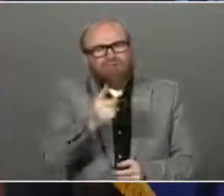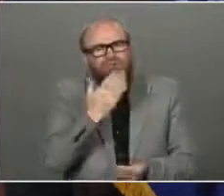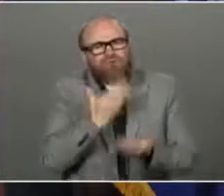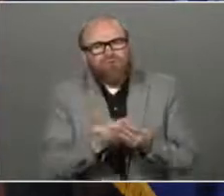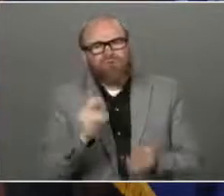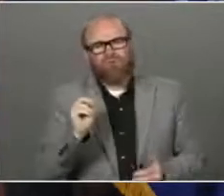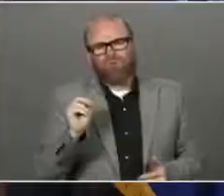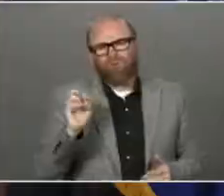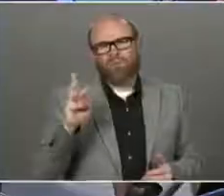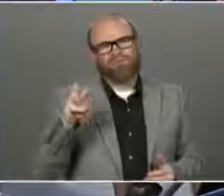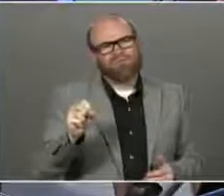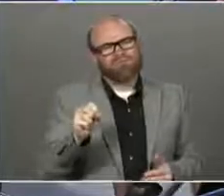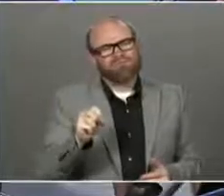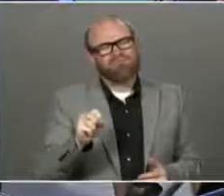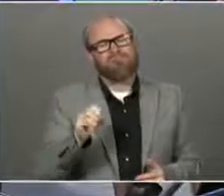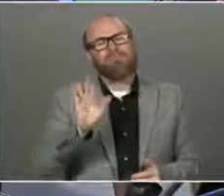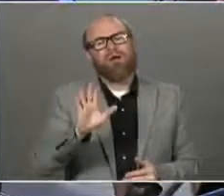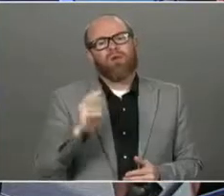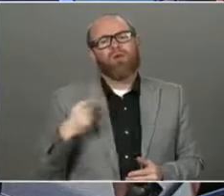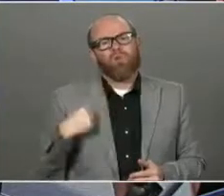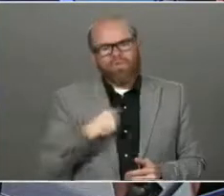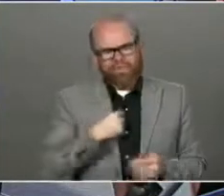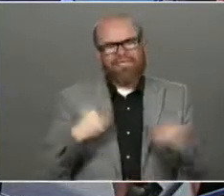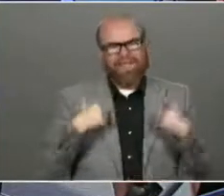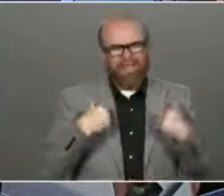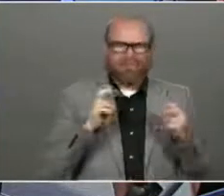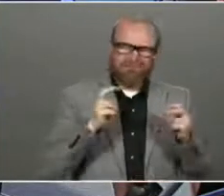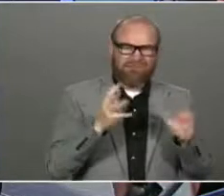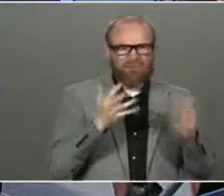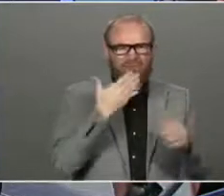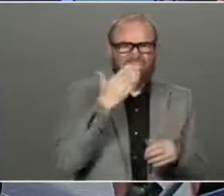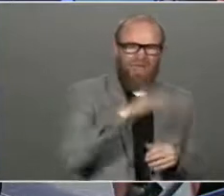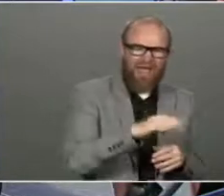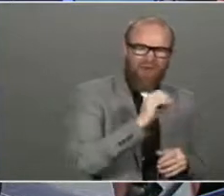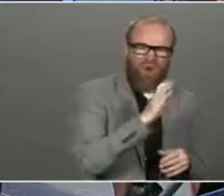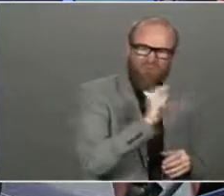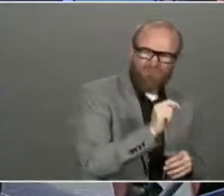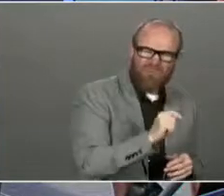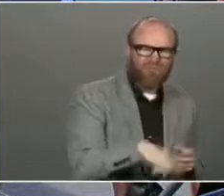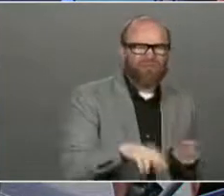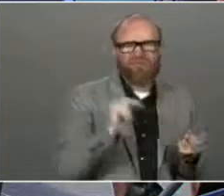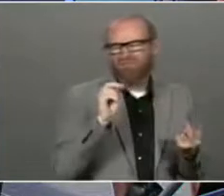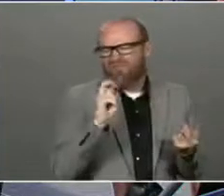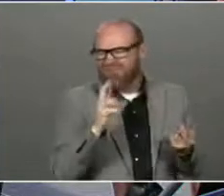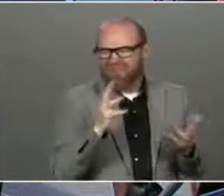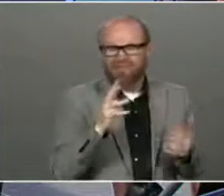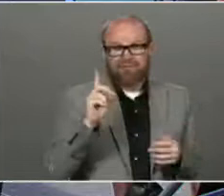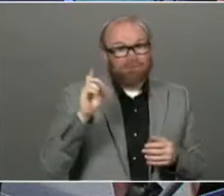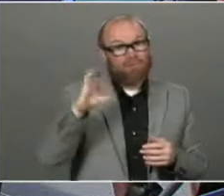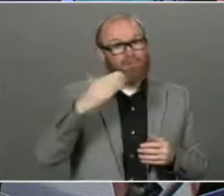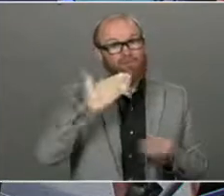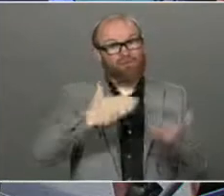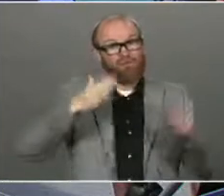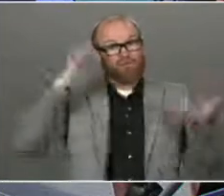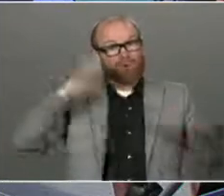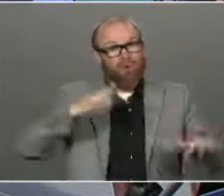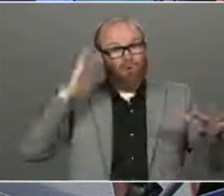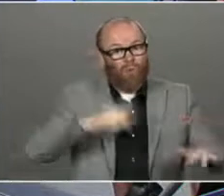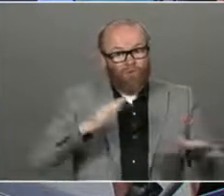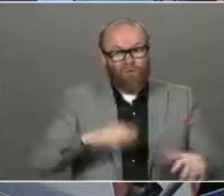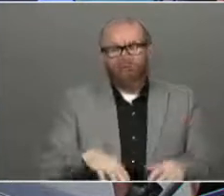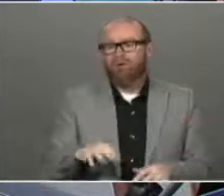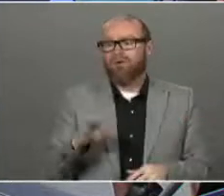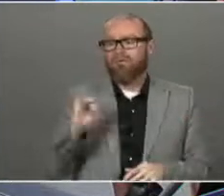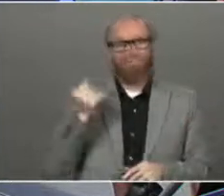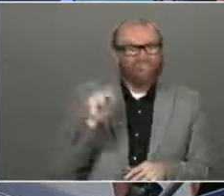So, we had a rough October, November, December was one of the best Decembers we've ever had. Then January was rough. February was one of the